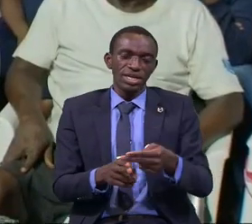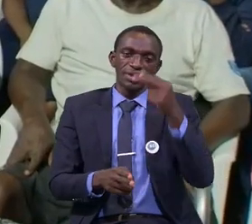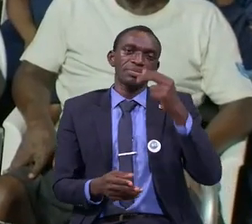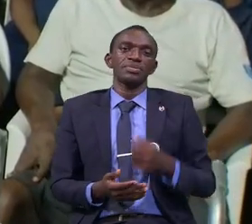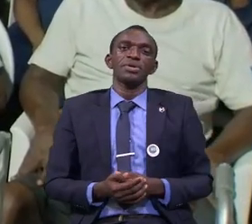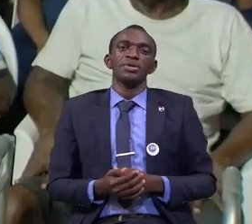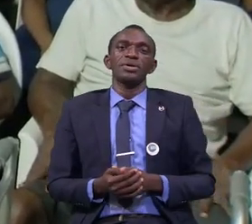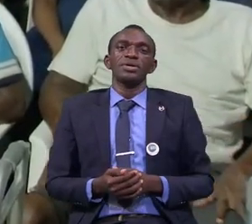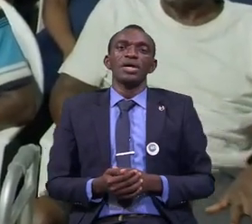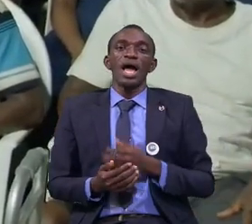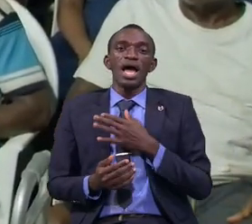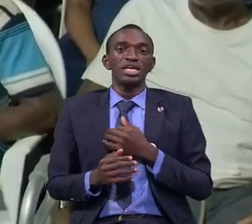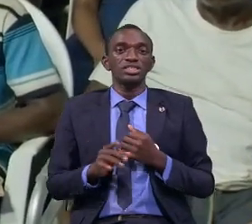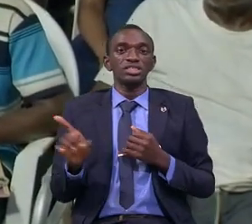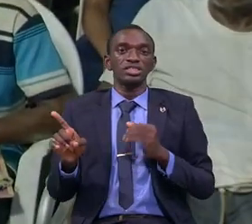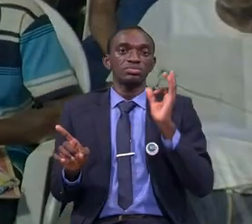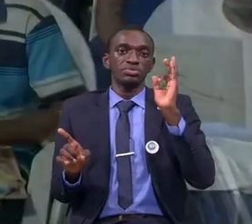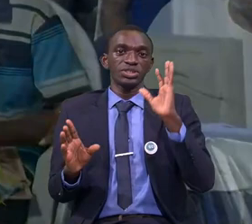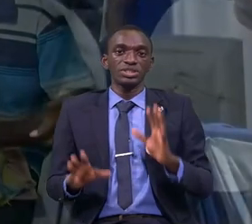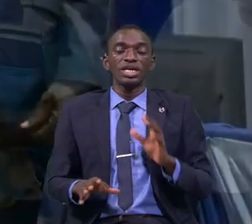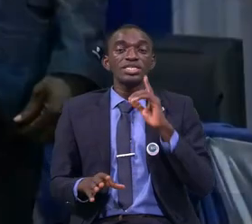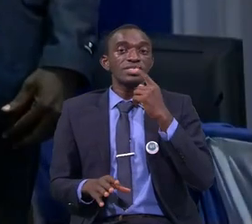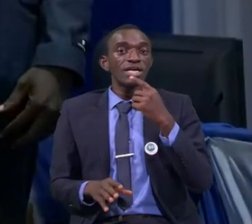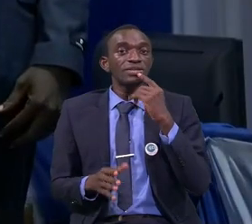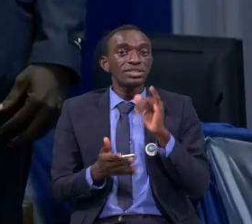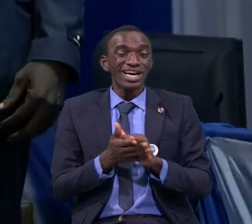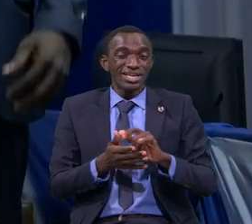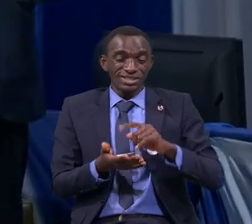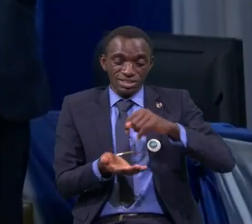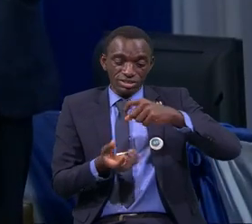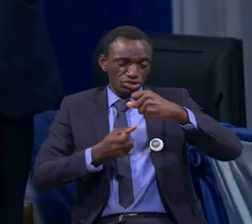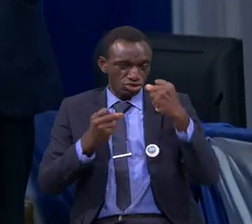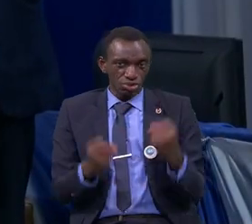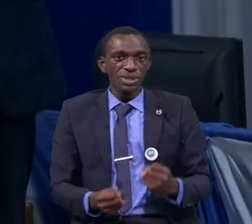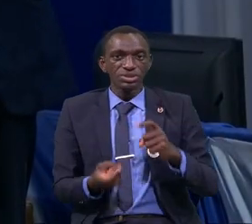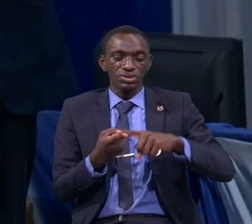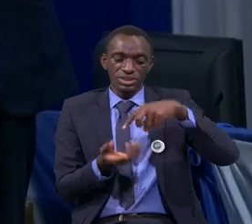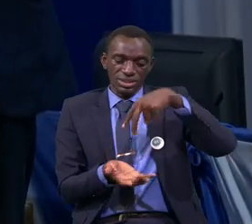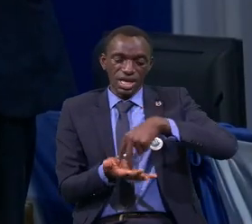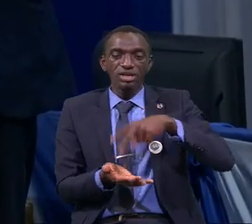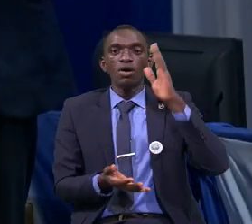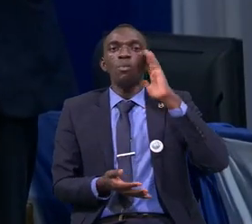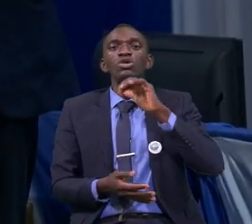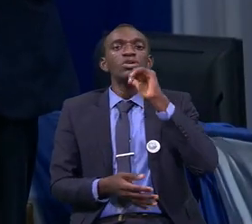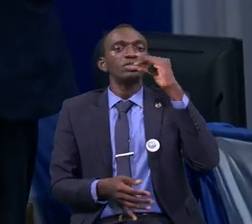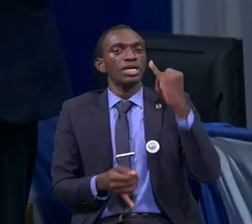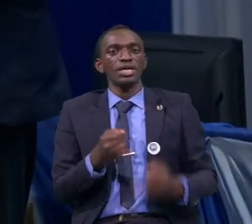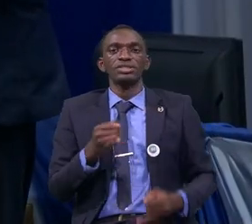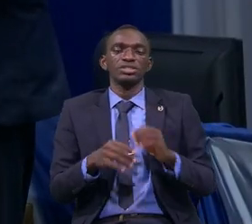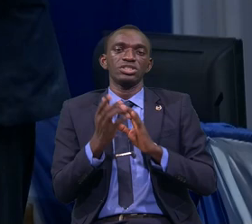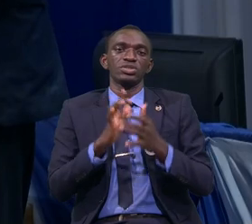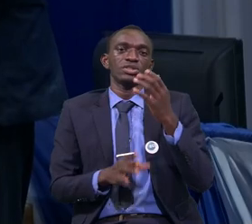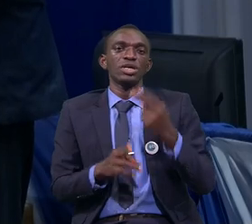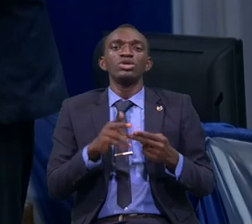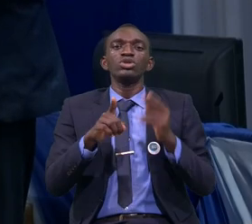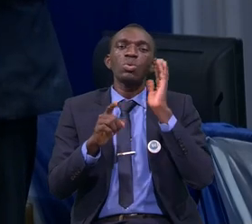Yes, and he said, that strength to stand will not end. You will continue to stand